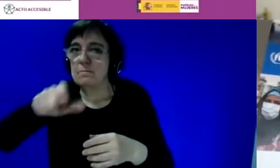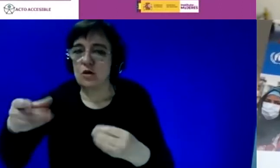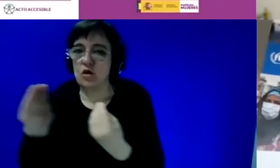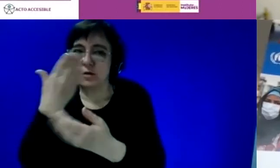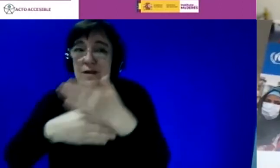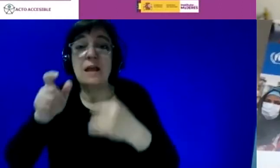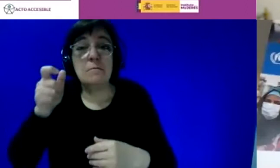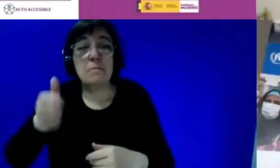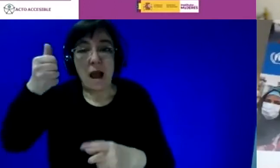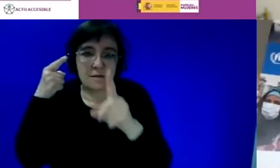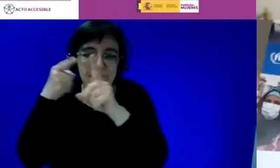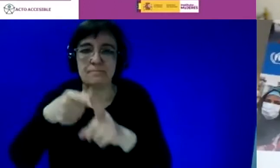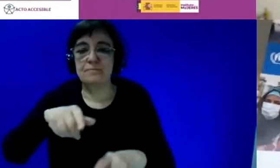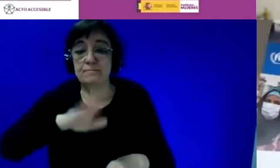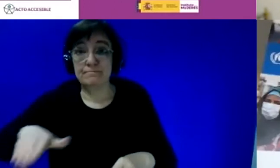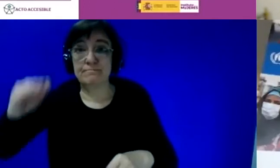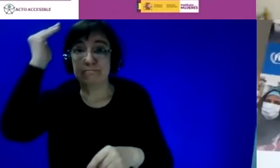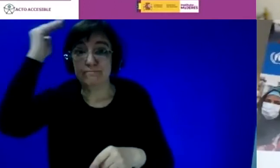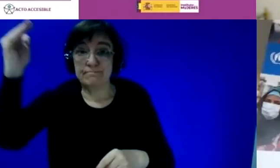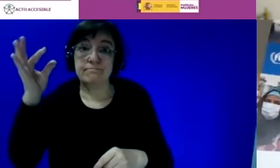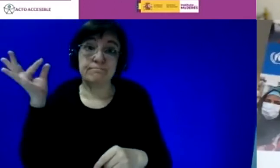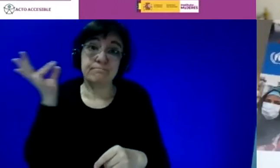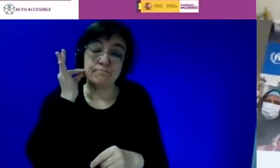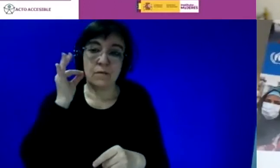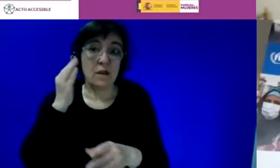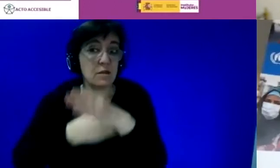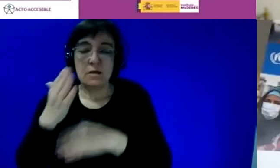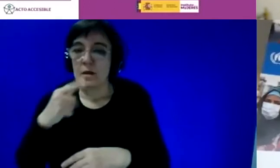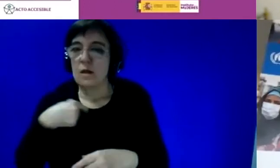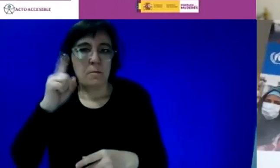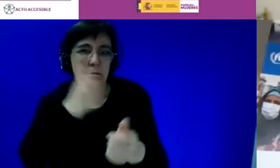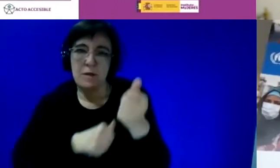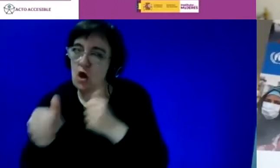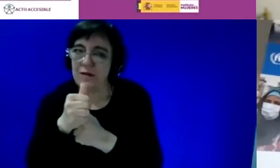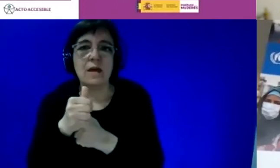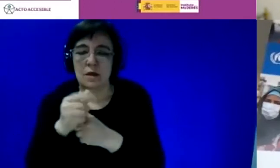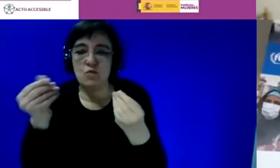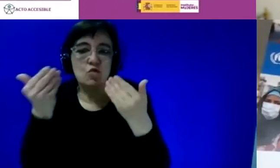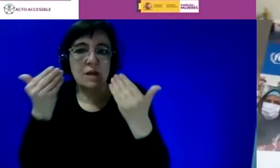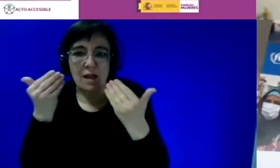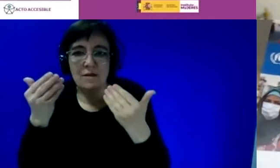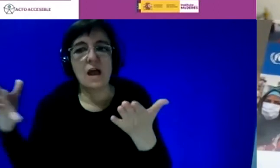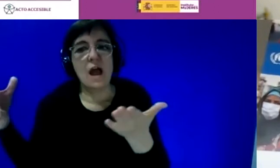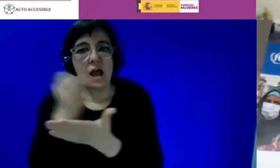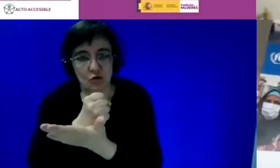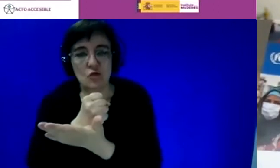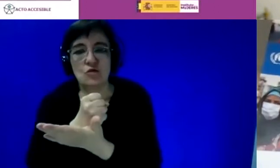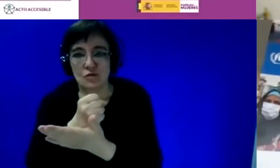top priority for removals and transfers. So thank you all very much, and thank you again